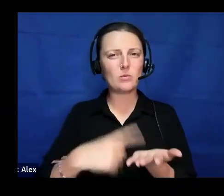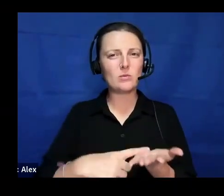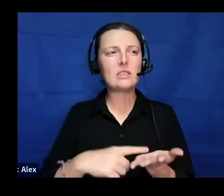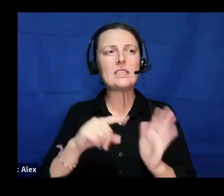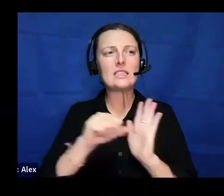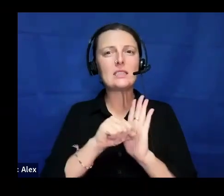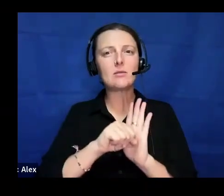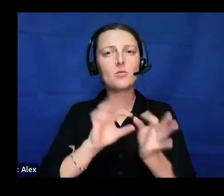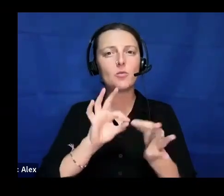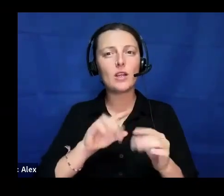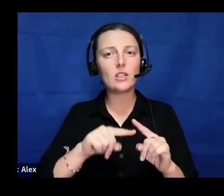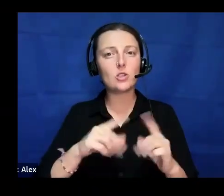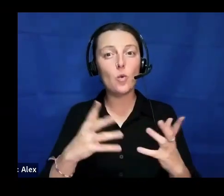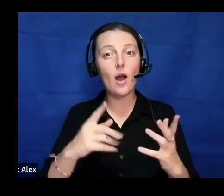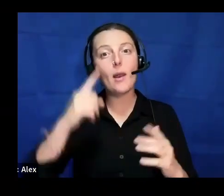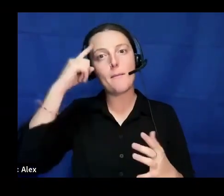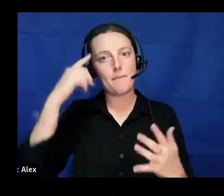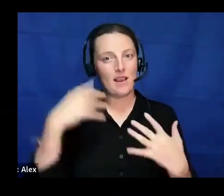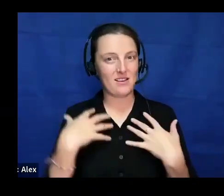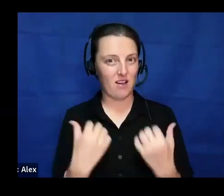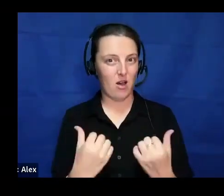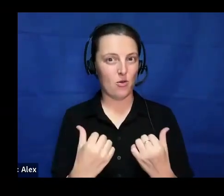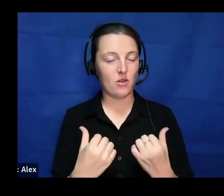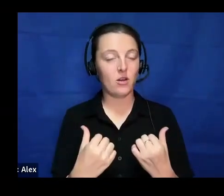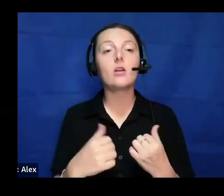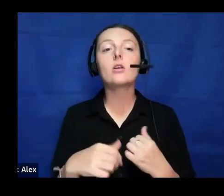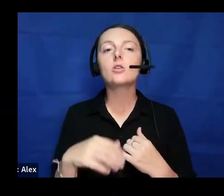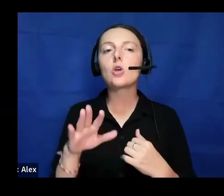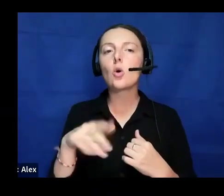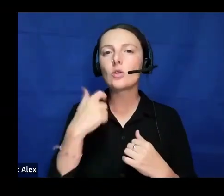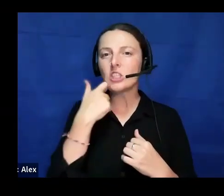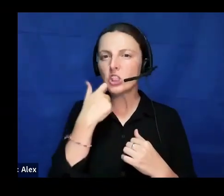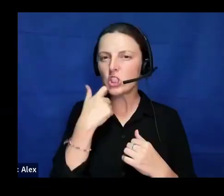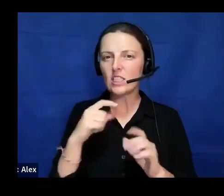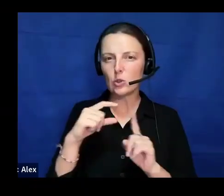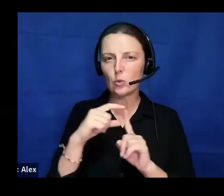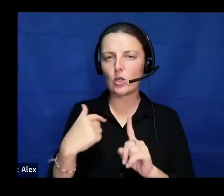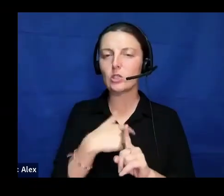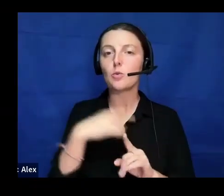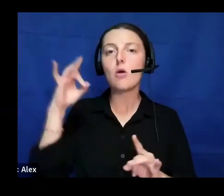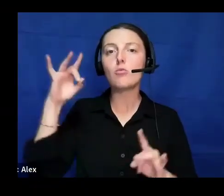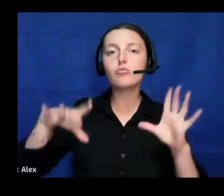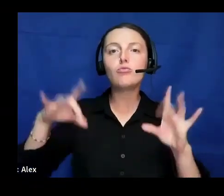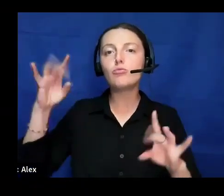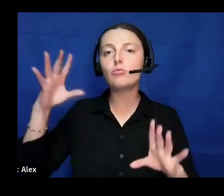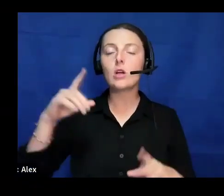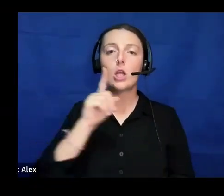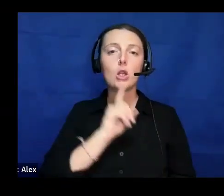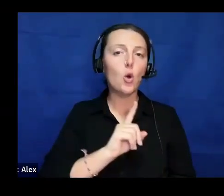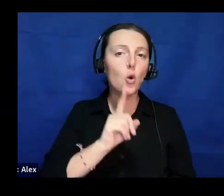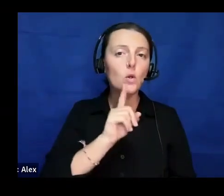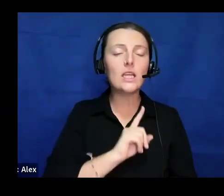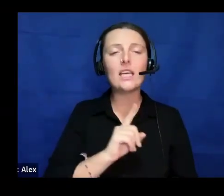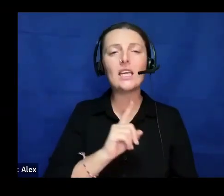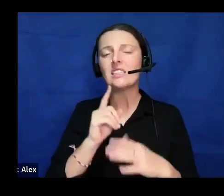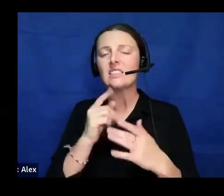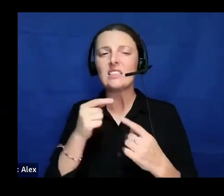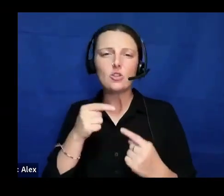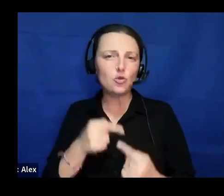health, right? So some of these words that we just brainstormed, so like lonely, troubled, hopeless, these are all